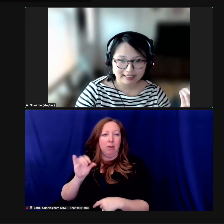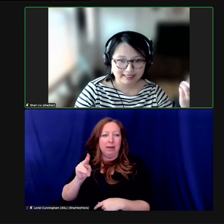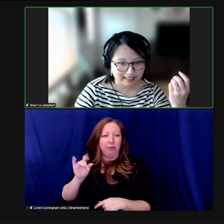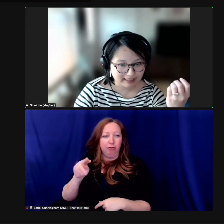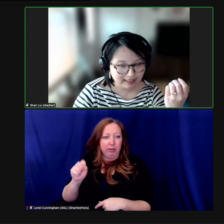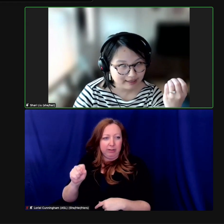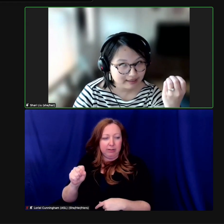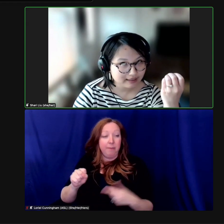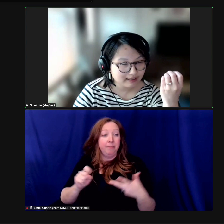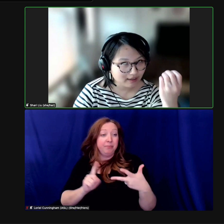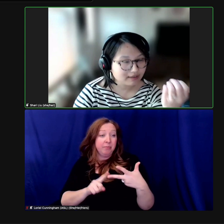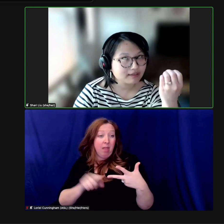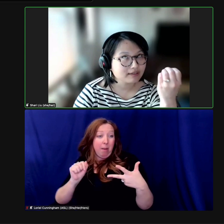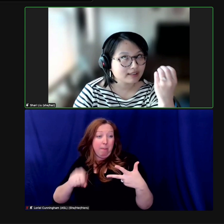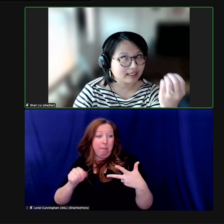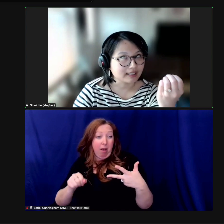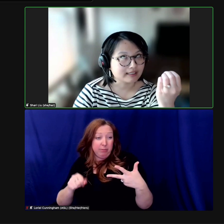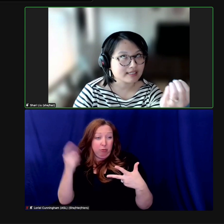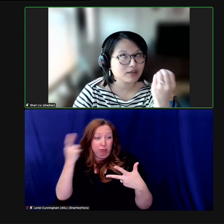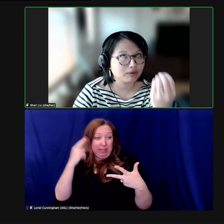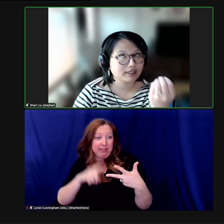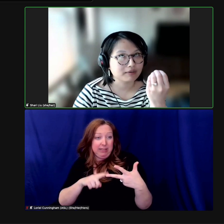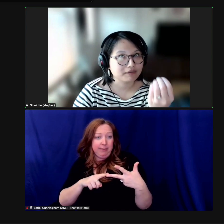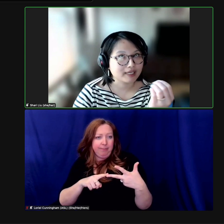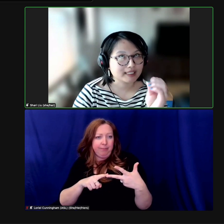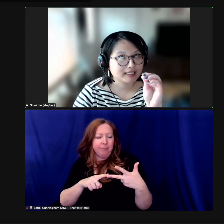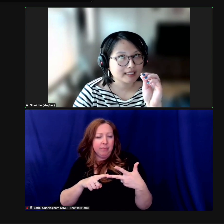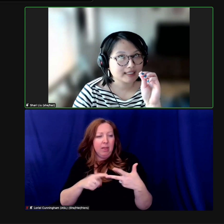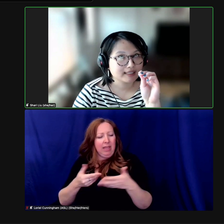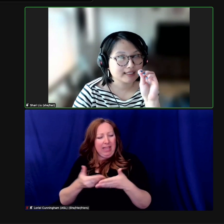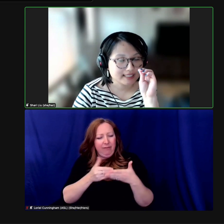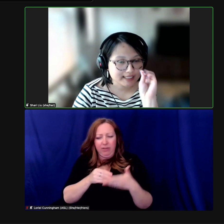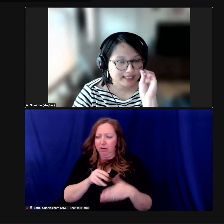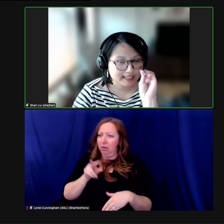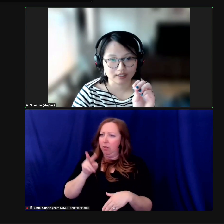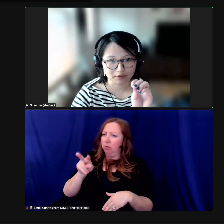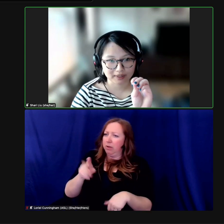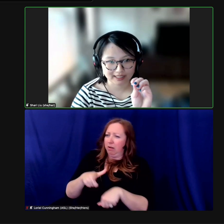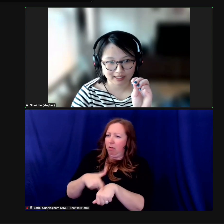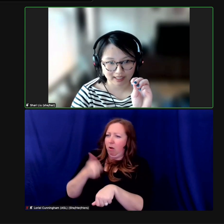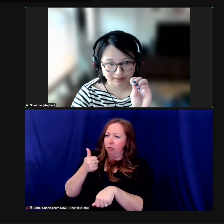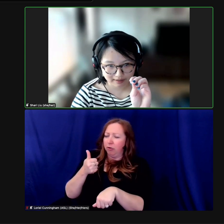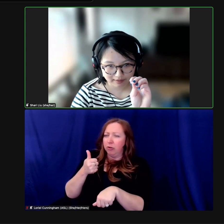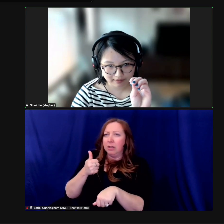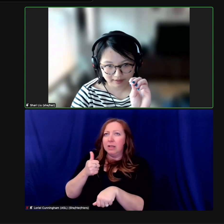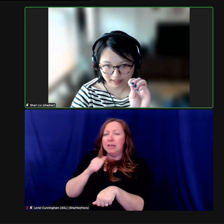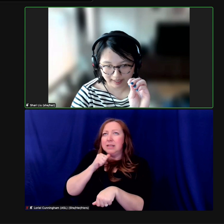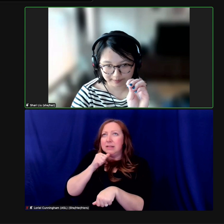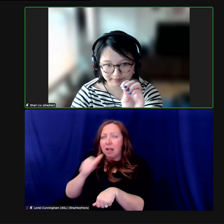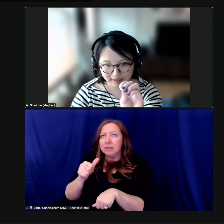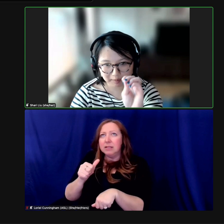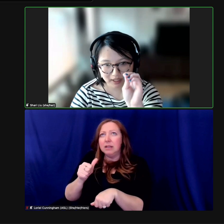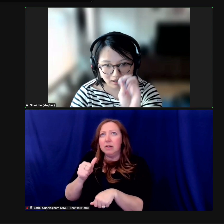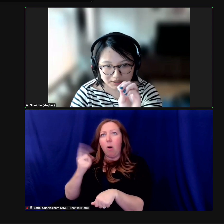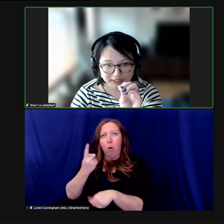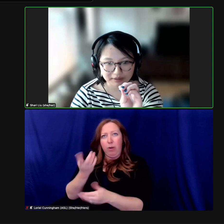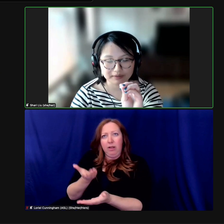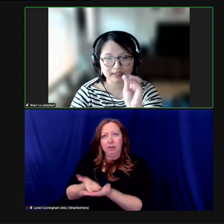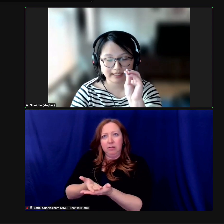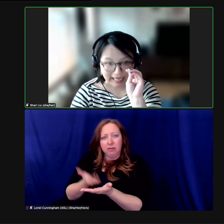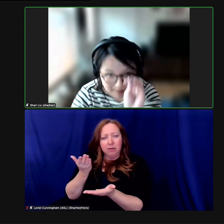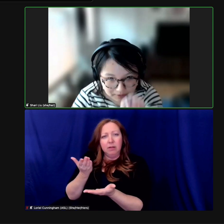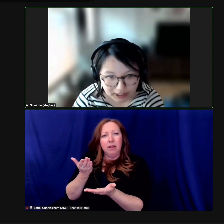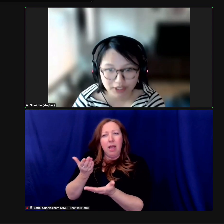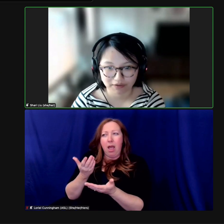driver is that longer looking doesn't only reflect the detection of a prediction error, but